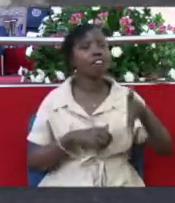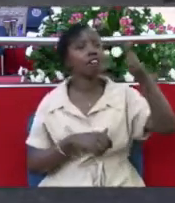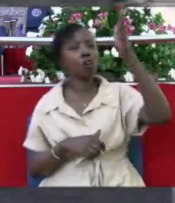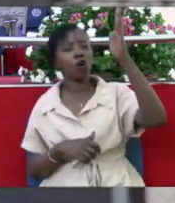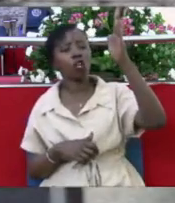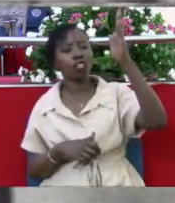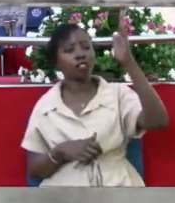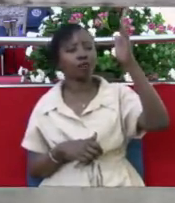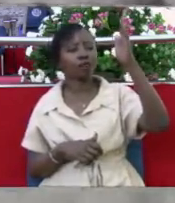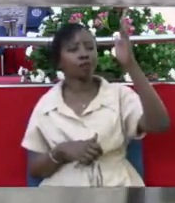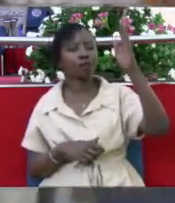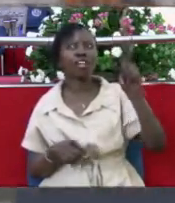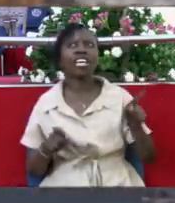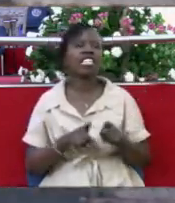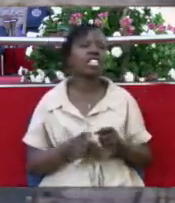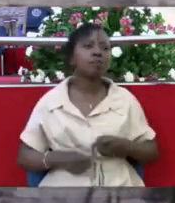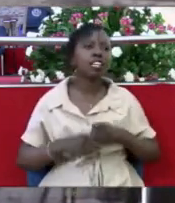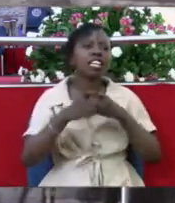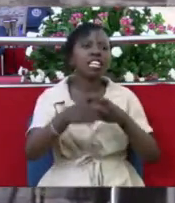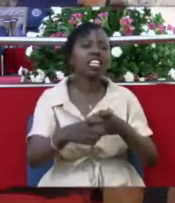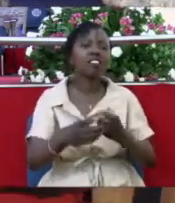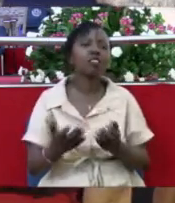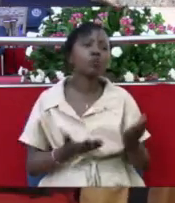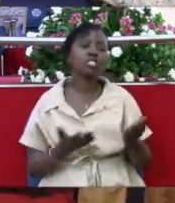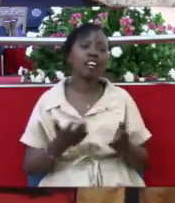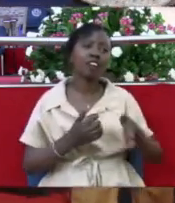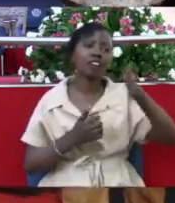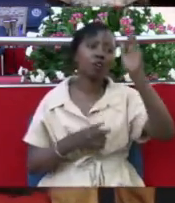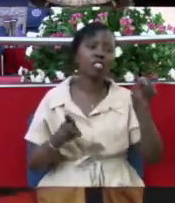It is a privilege to come here and worship Him.